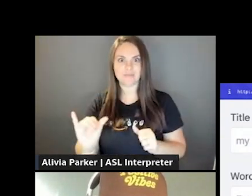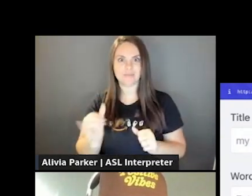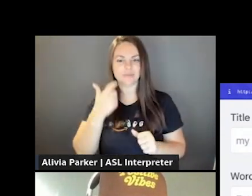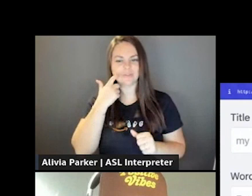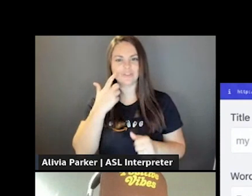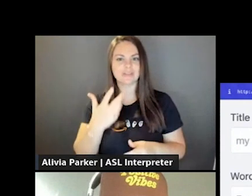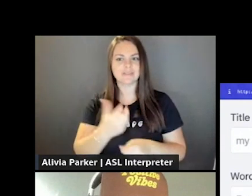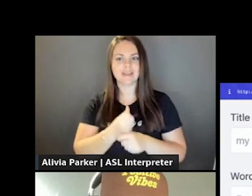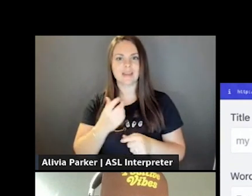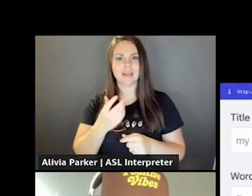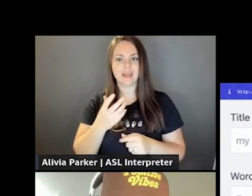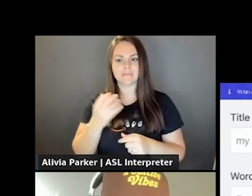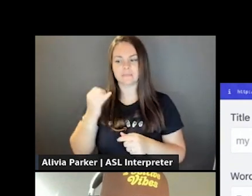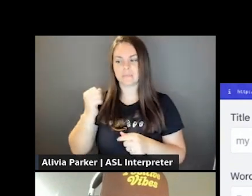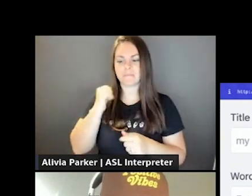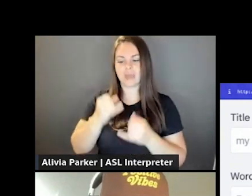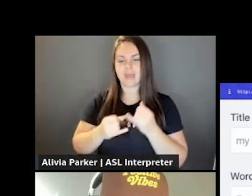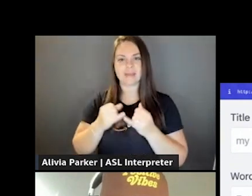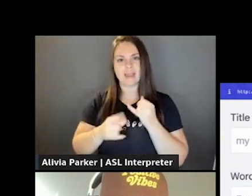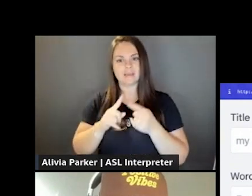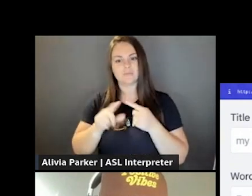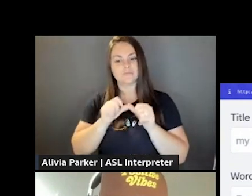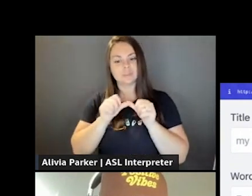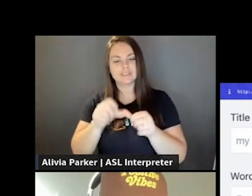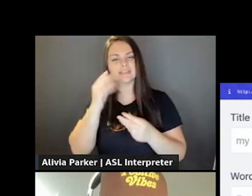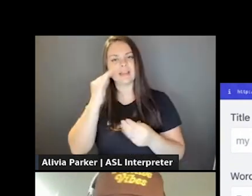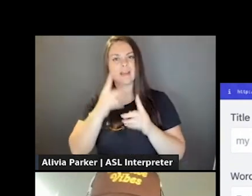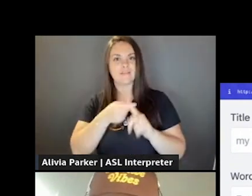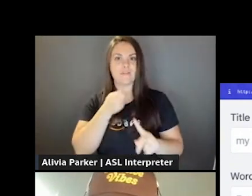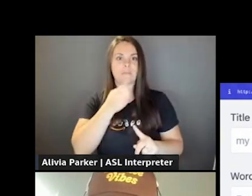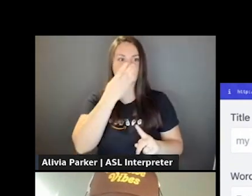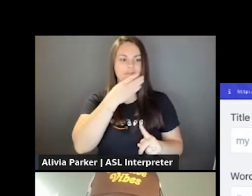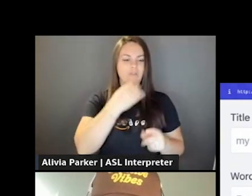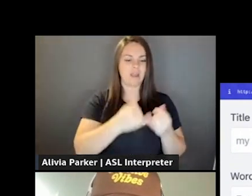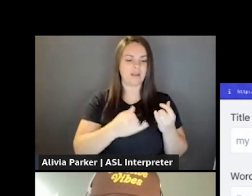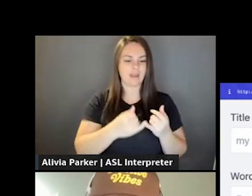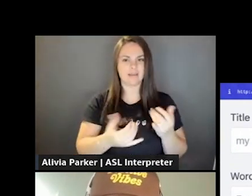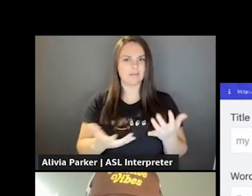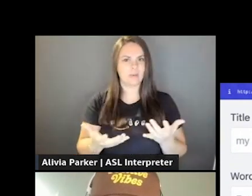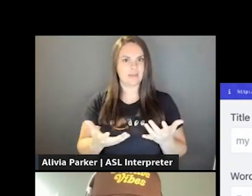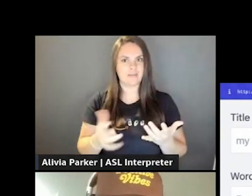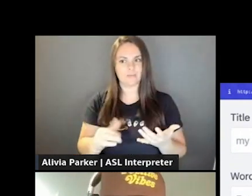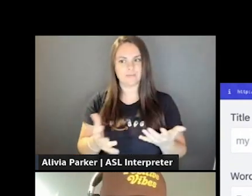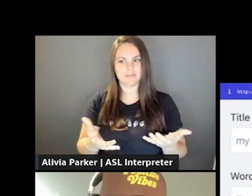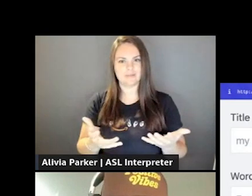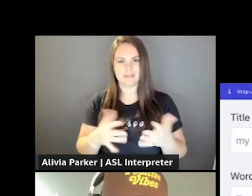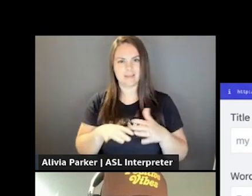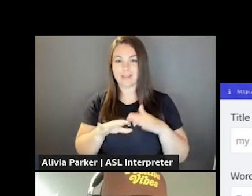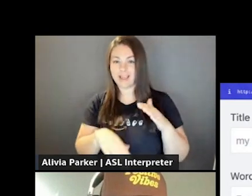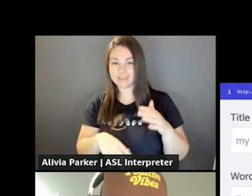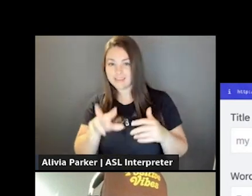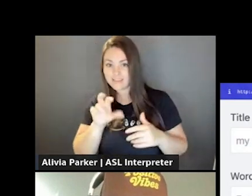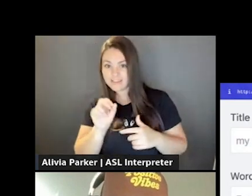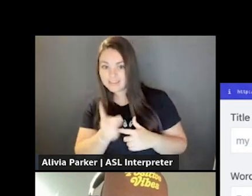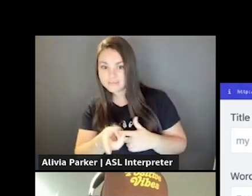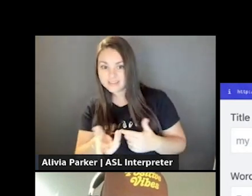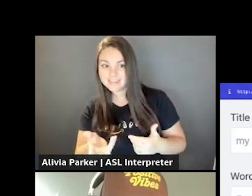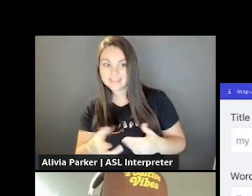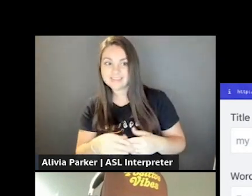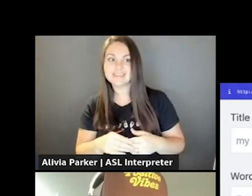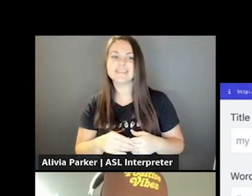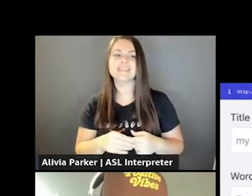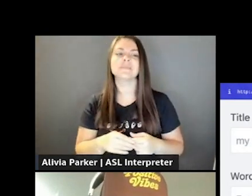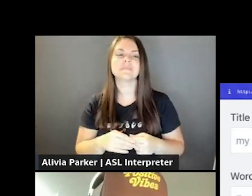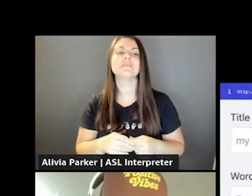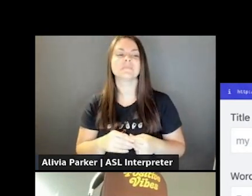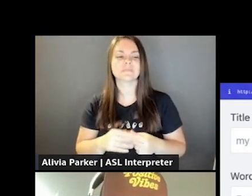a back end to persist data from the front end was what, like less than 30 minutes? I would say, and